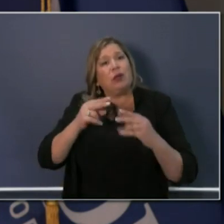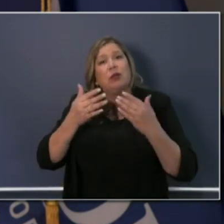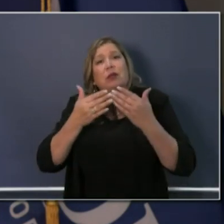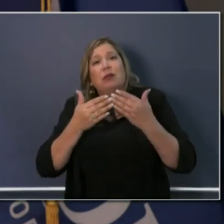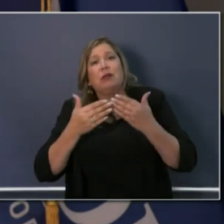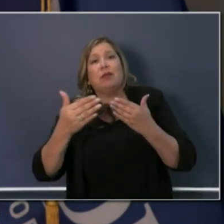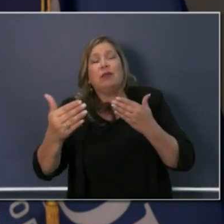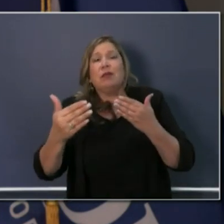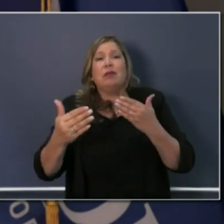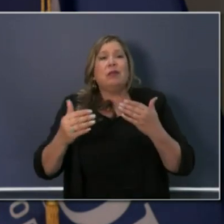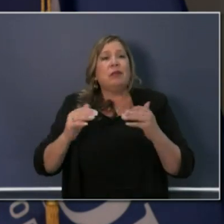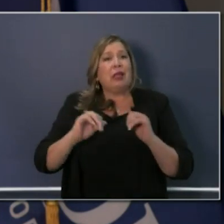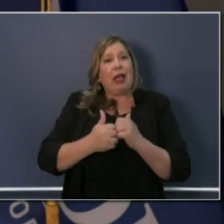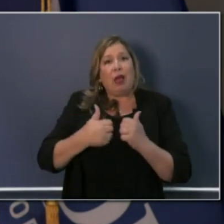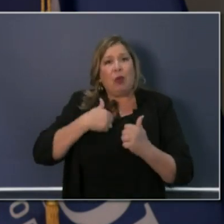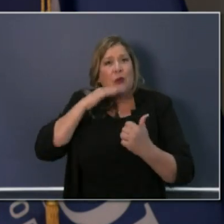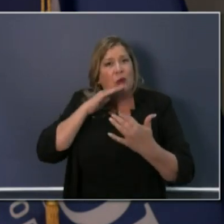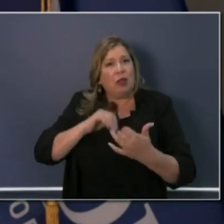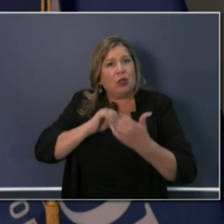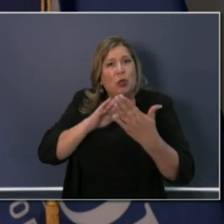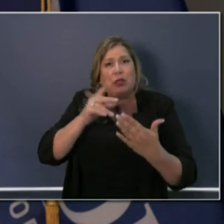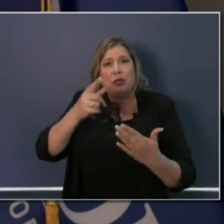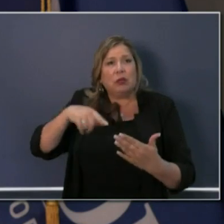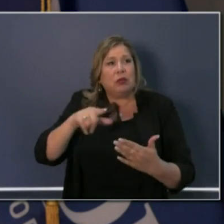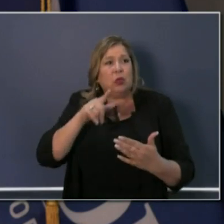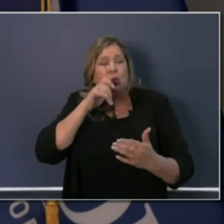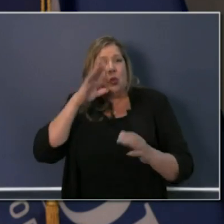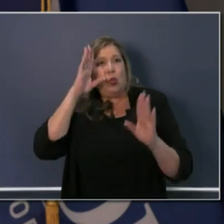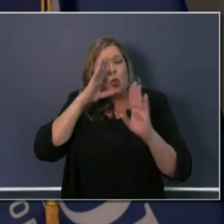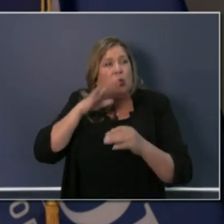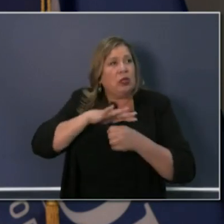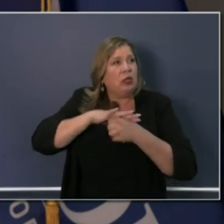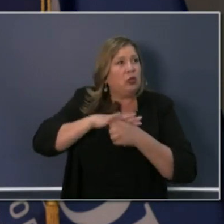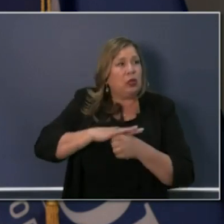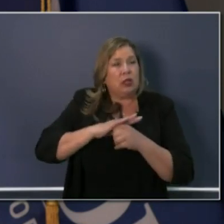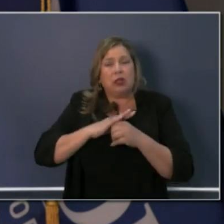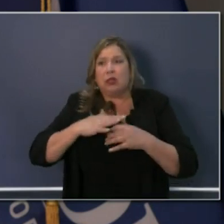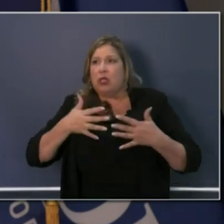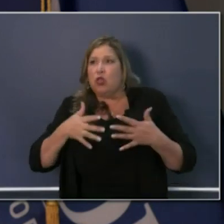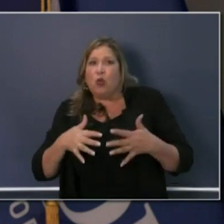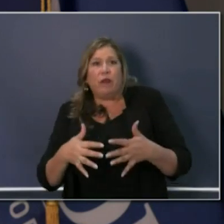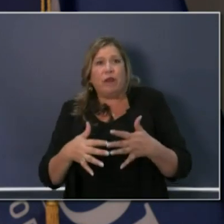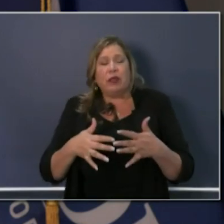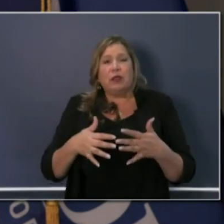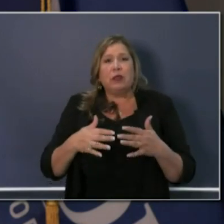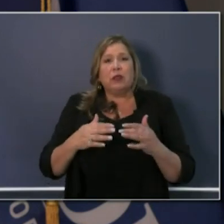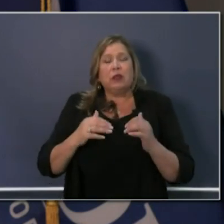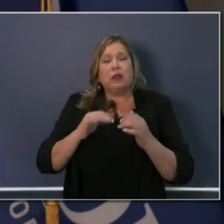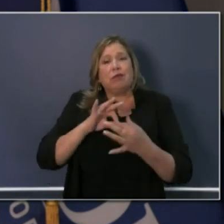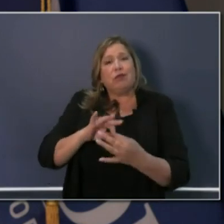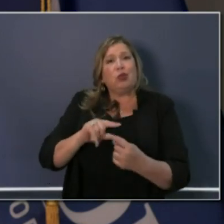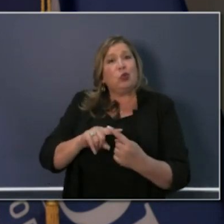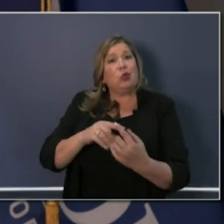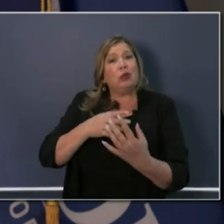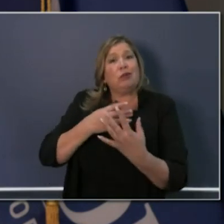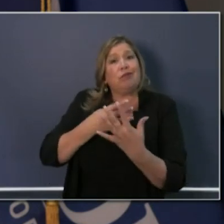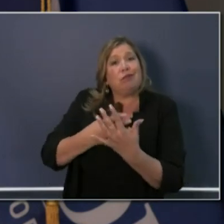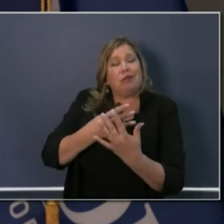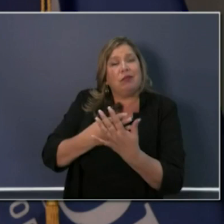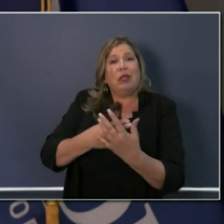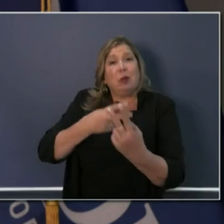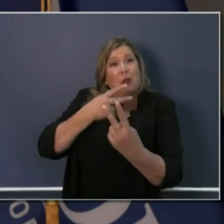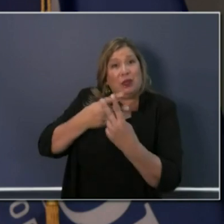I think, additional anxieties head on, and that has to do with our correction system, our prison